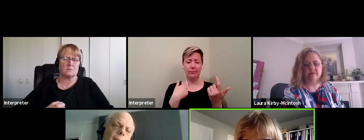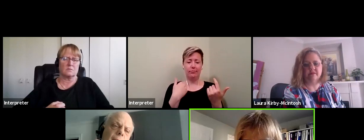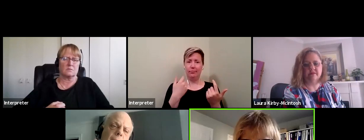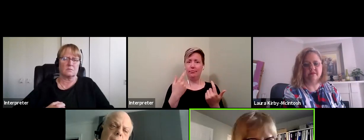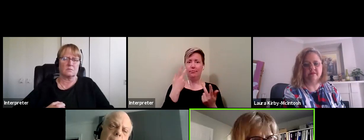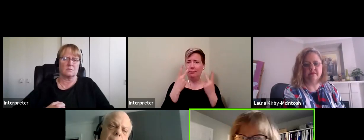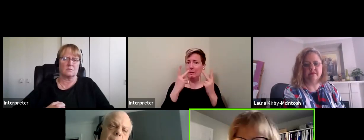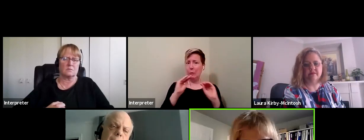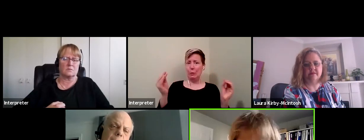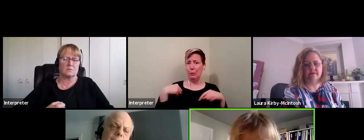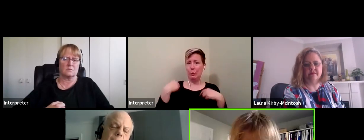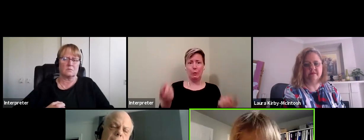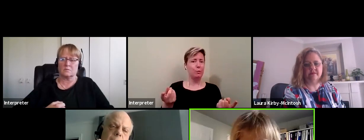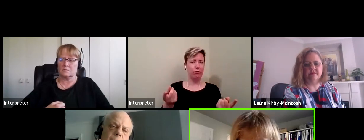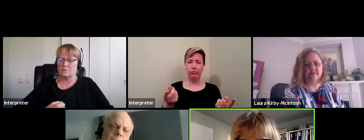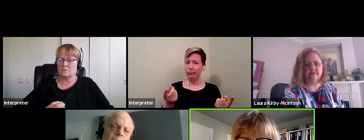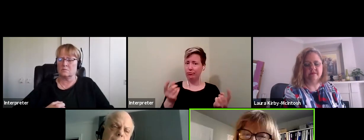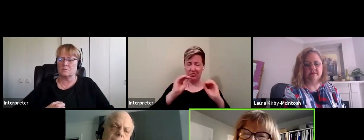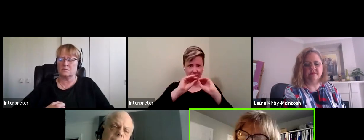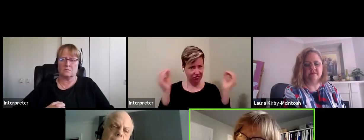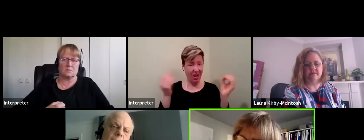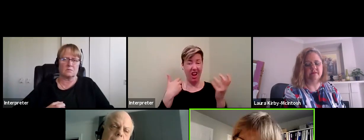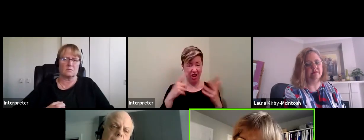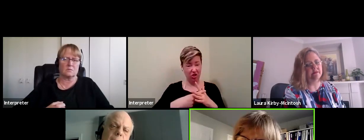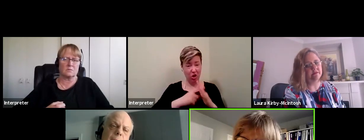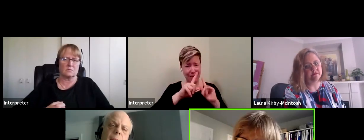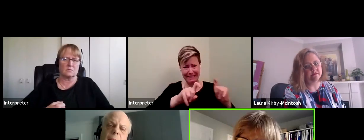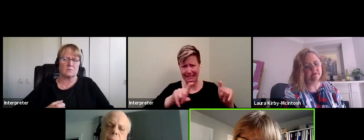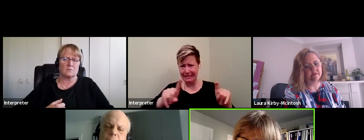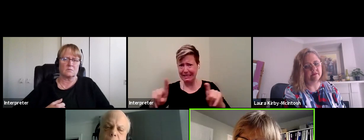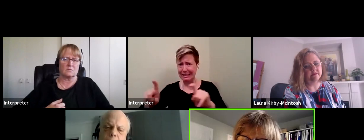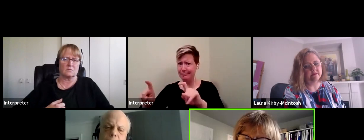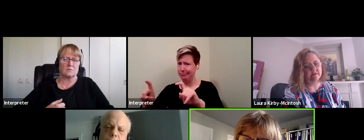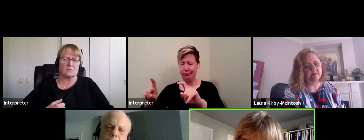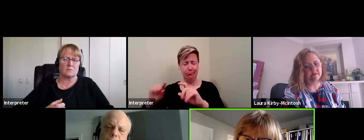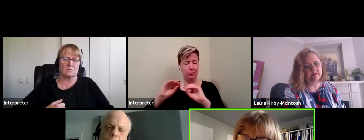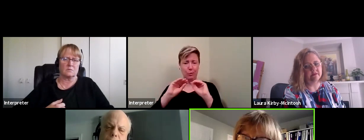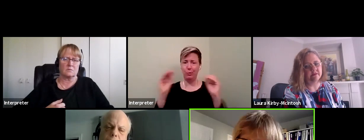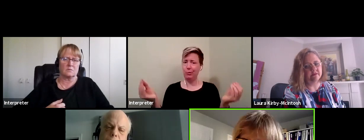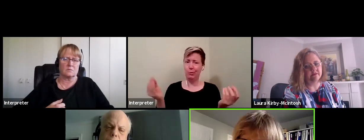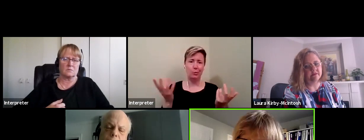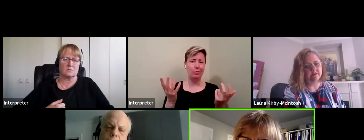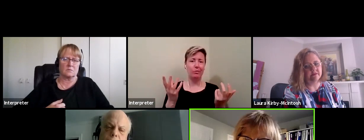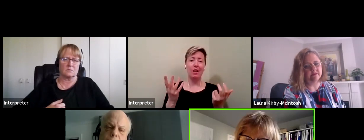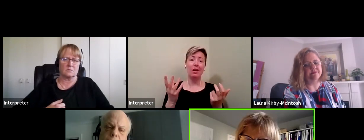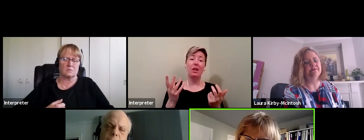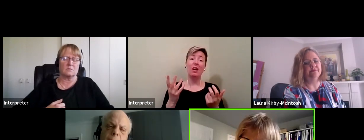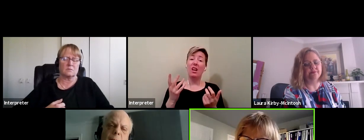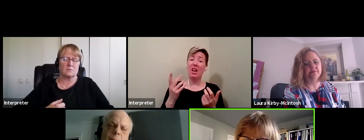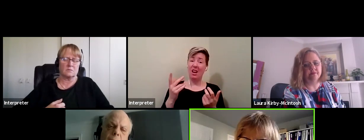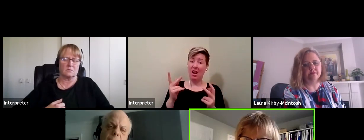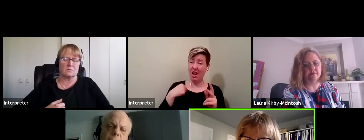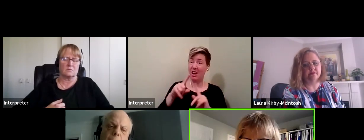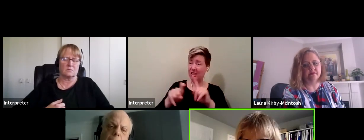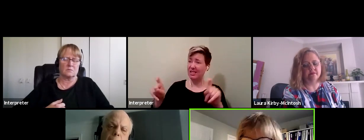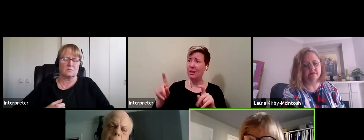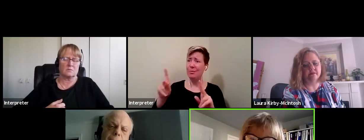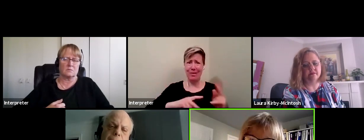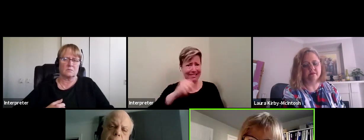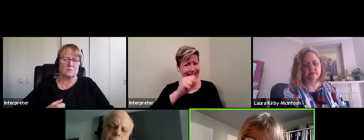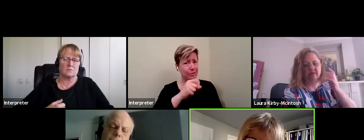do a survey. They're not there at all right now, and people I'm surveying are saying we should be there. So we need to do